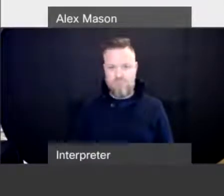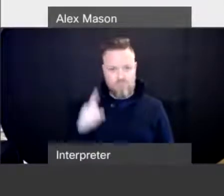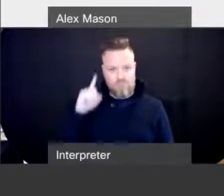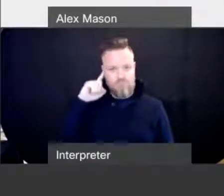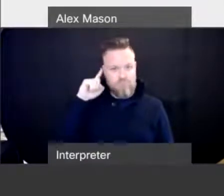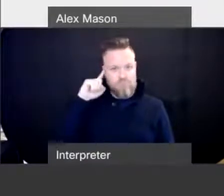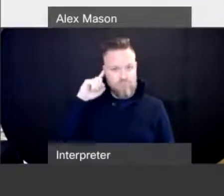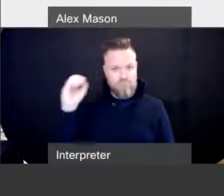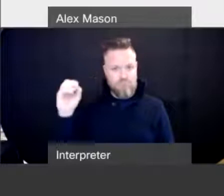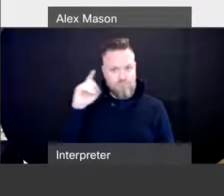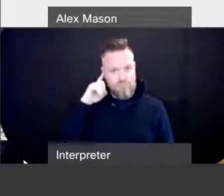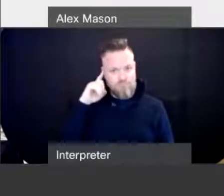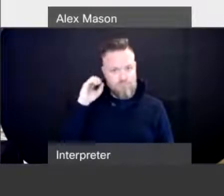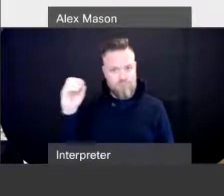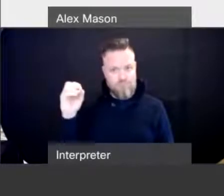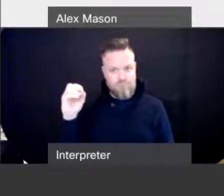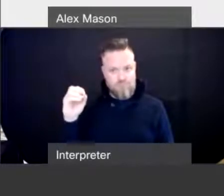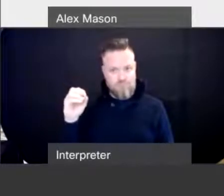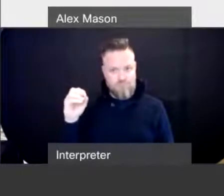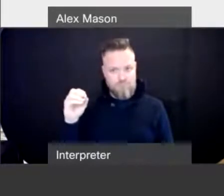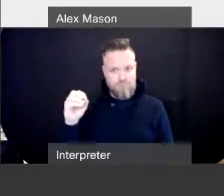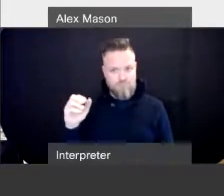We still can't hear you, JG.